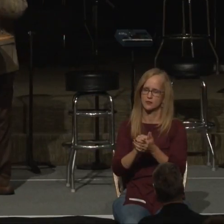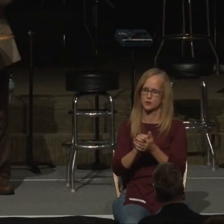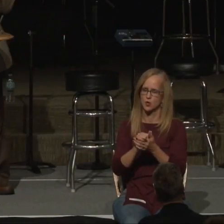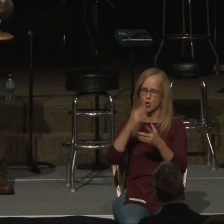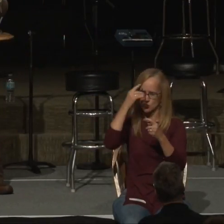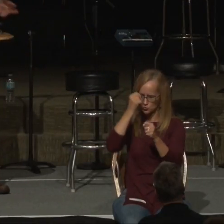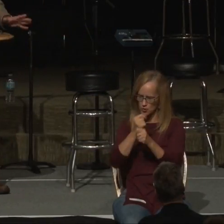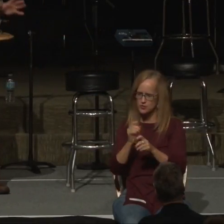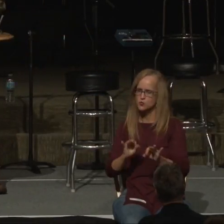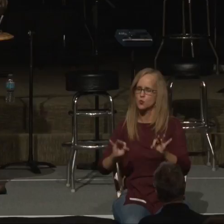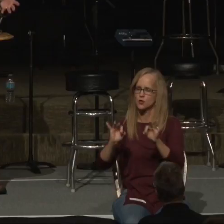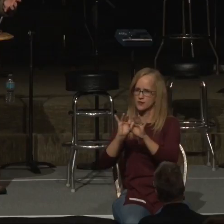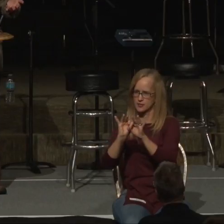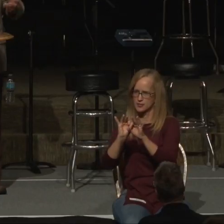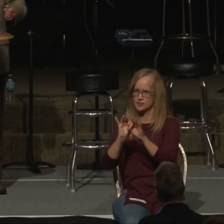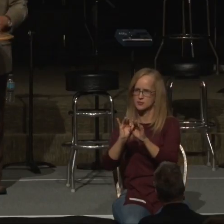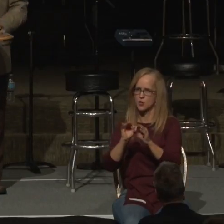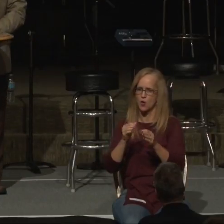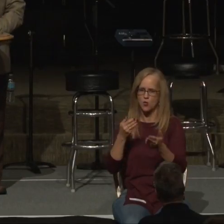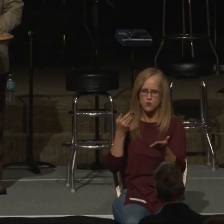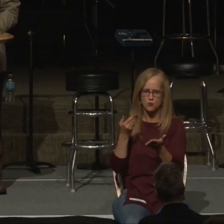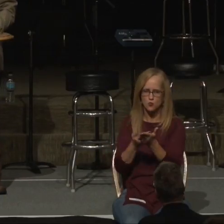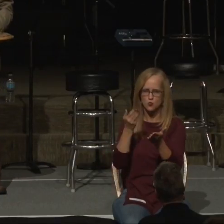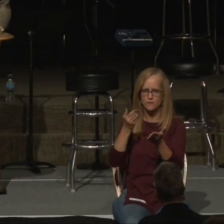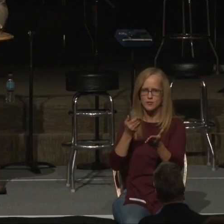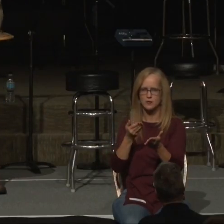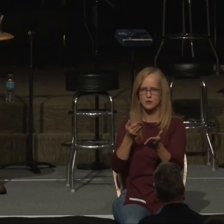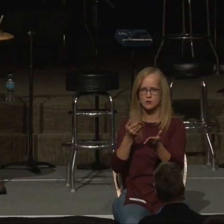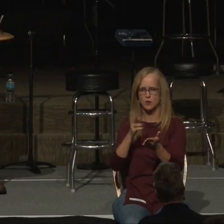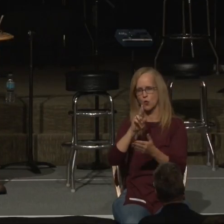trustworthiness, the demonstrated proven track record of God.